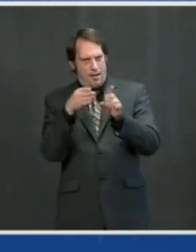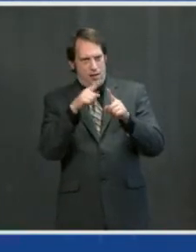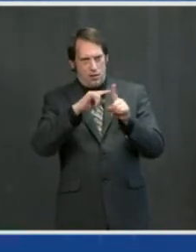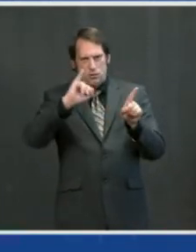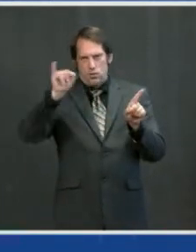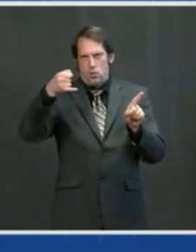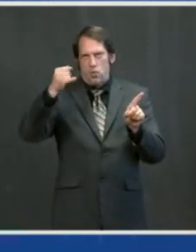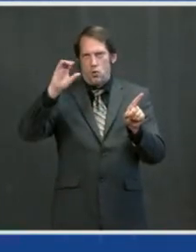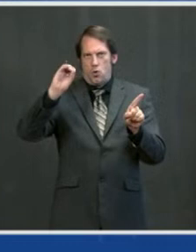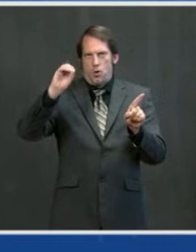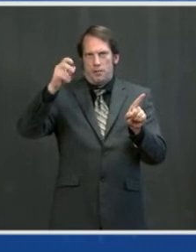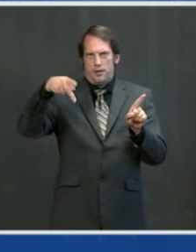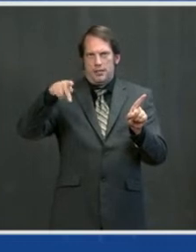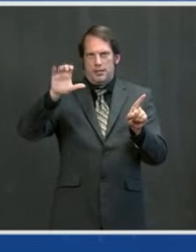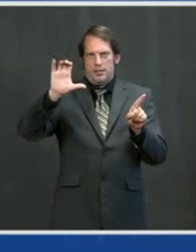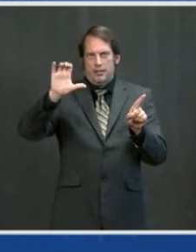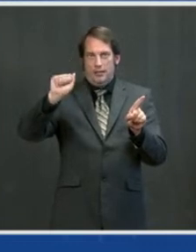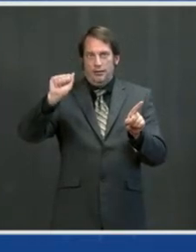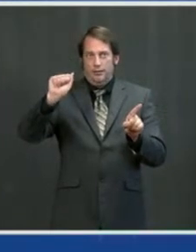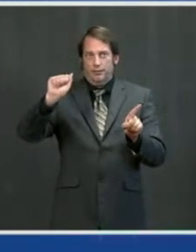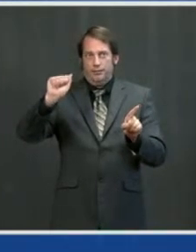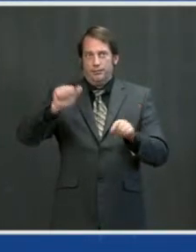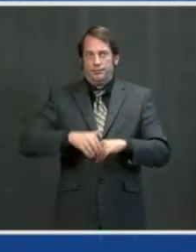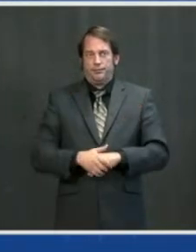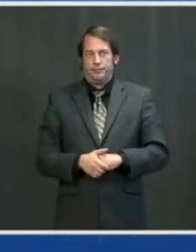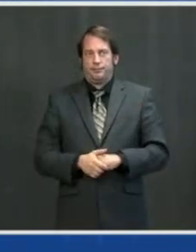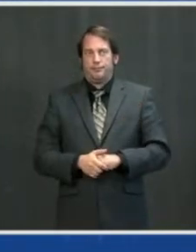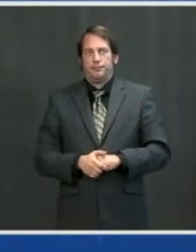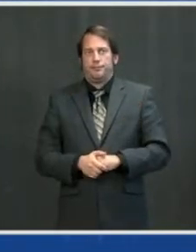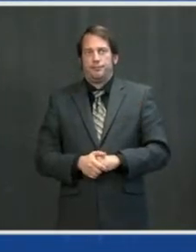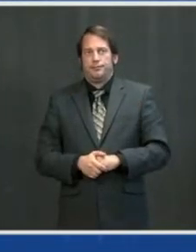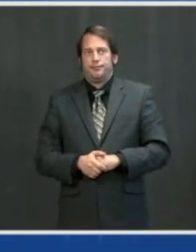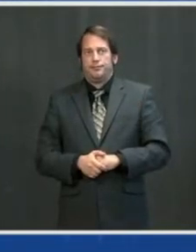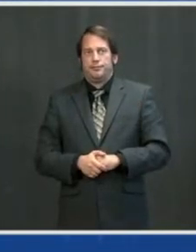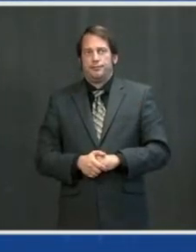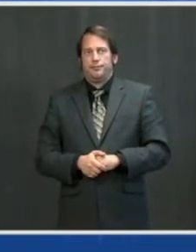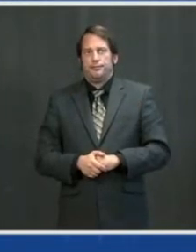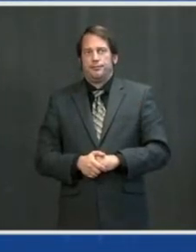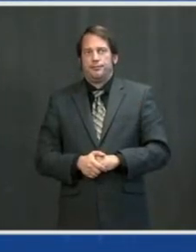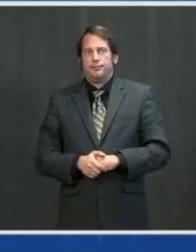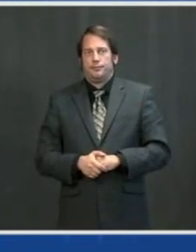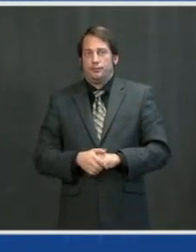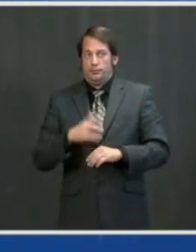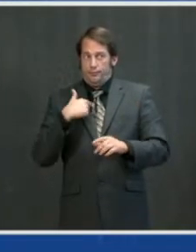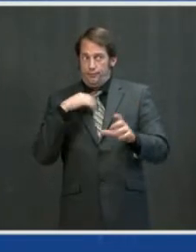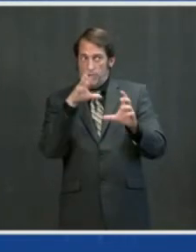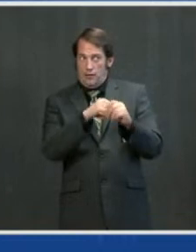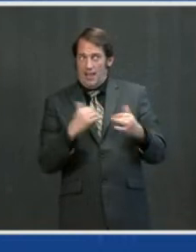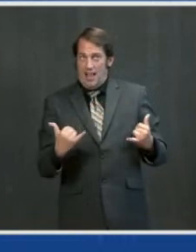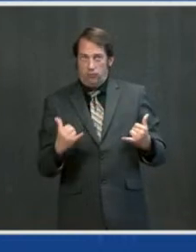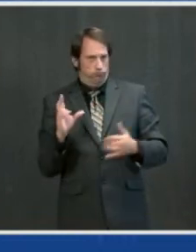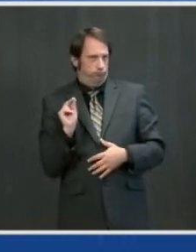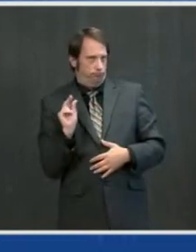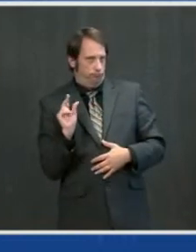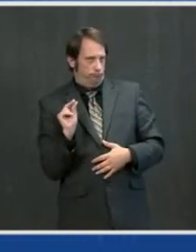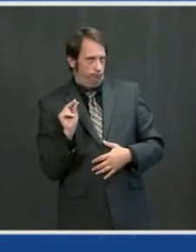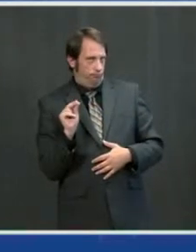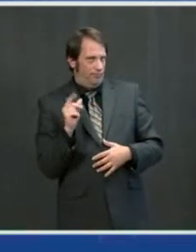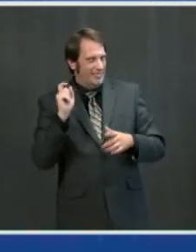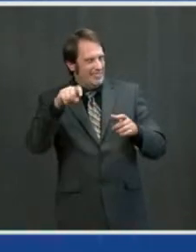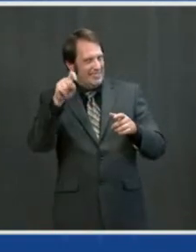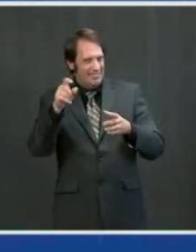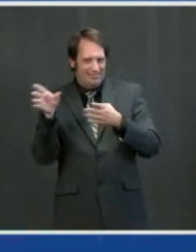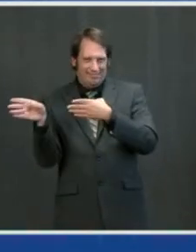view, without us making concessions that we're just not willing to make. And so the discussions are underway. I think